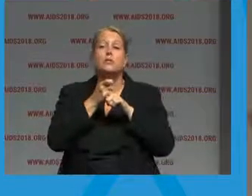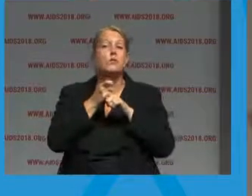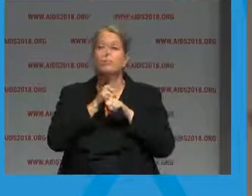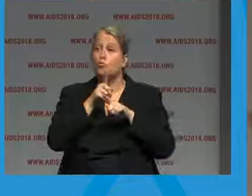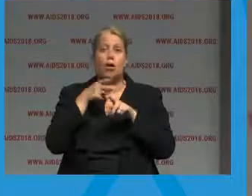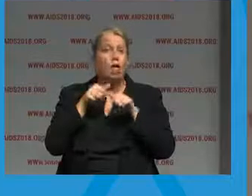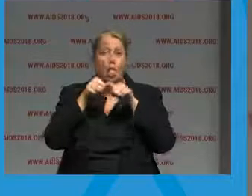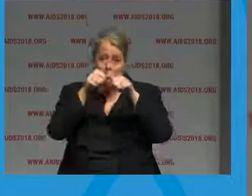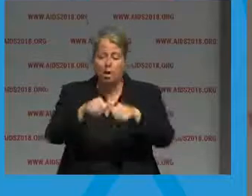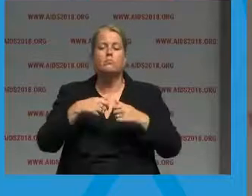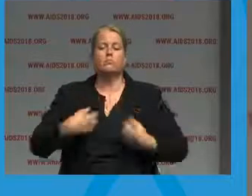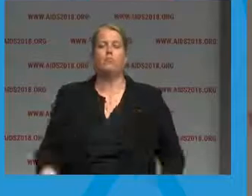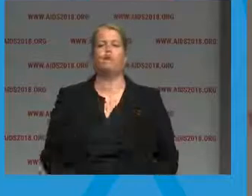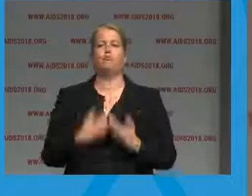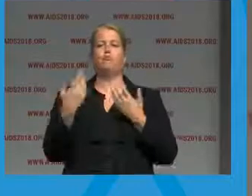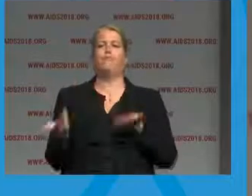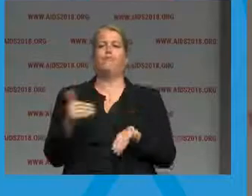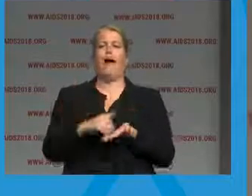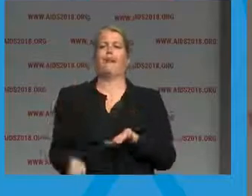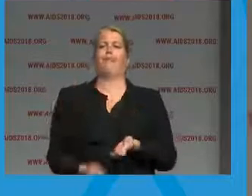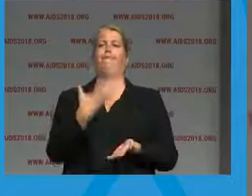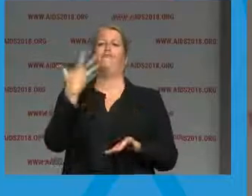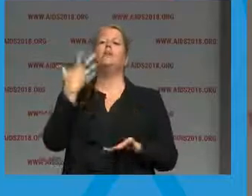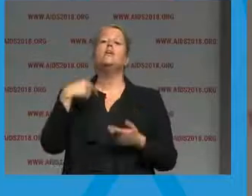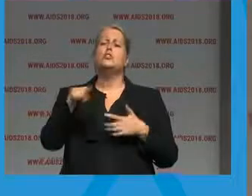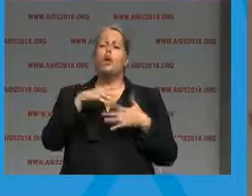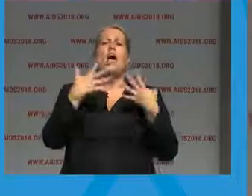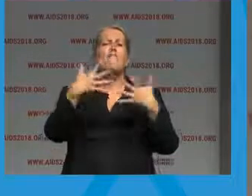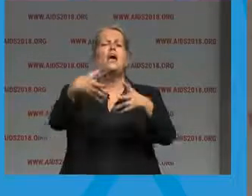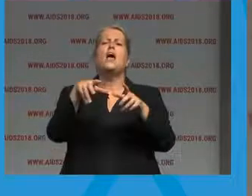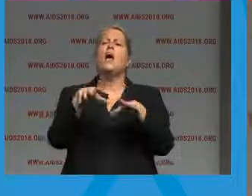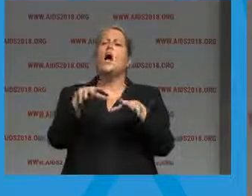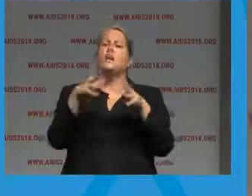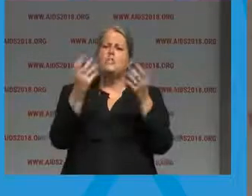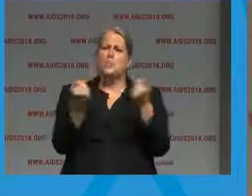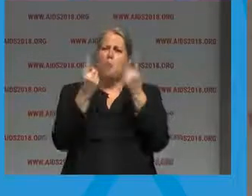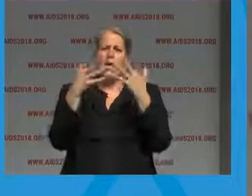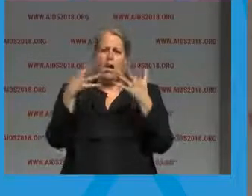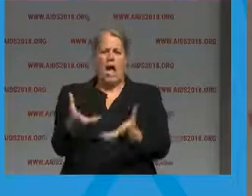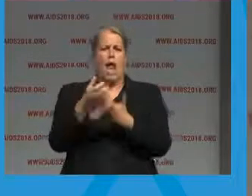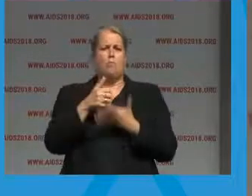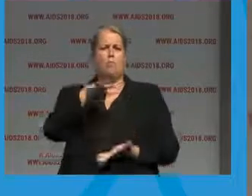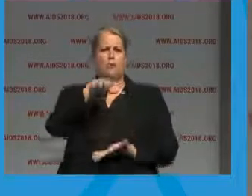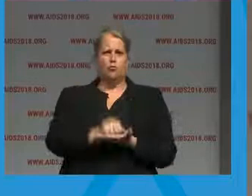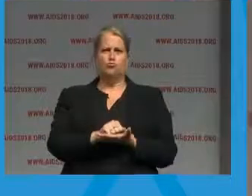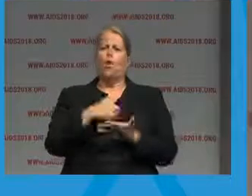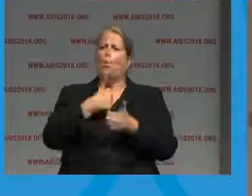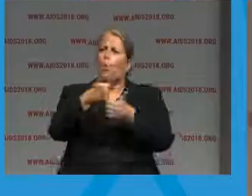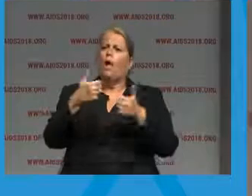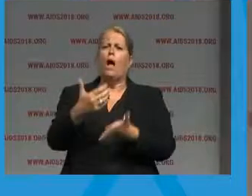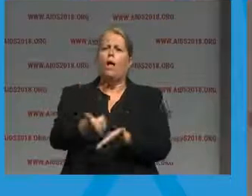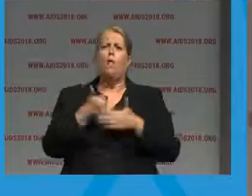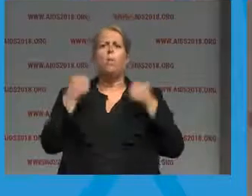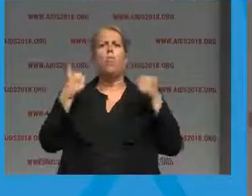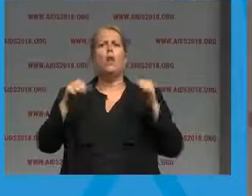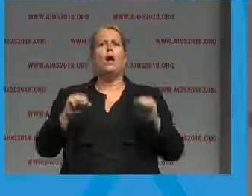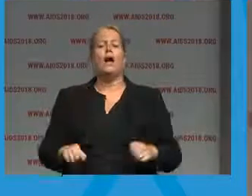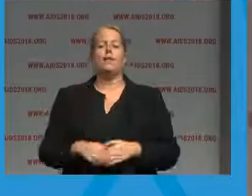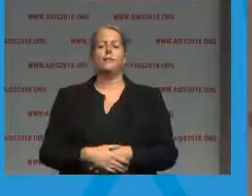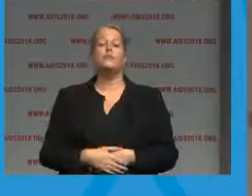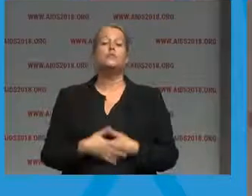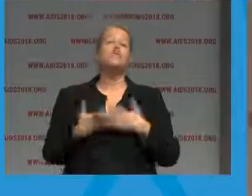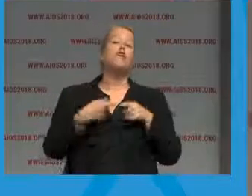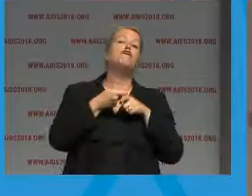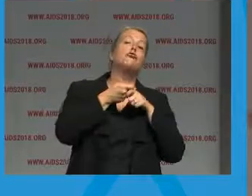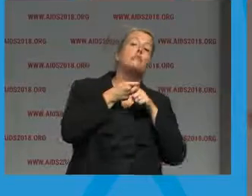there's an equipment that can help me diagnose that, that would be helpful. On top of treatment complications,